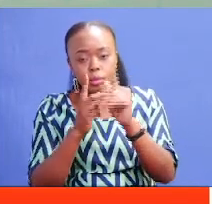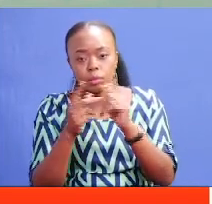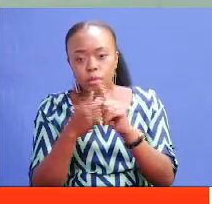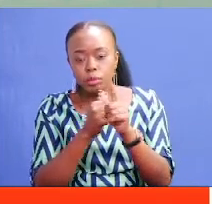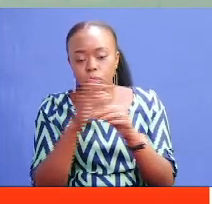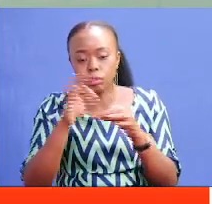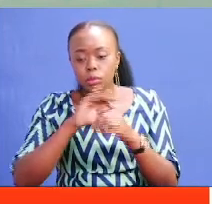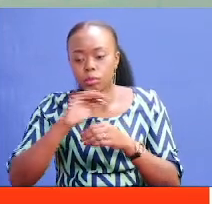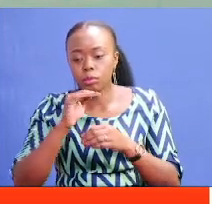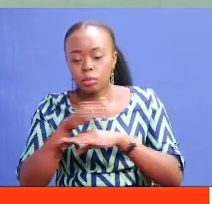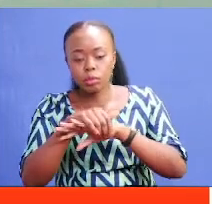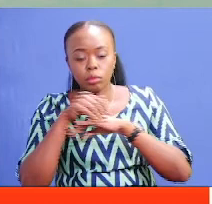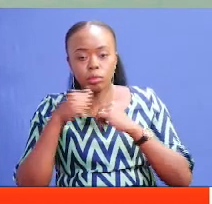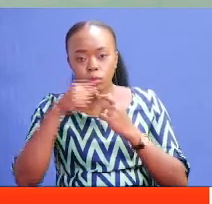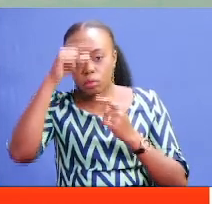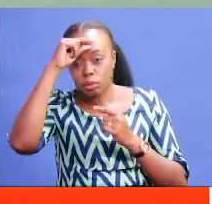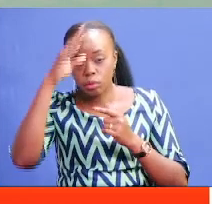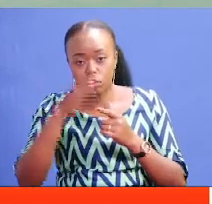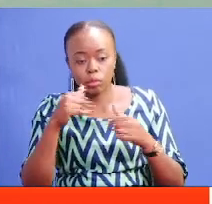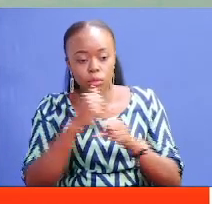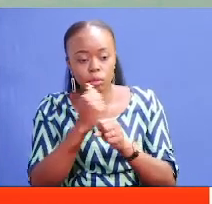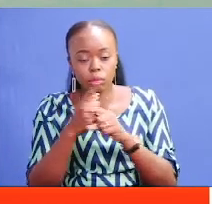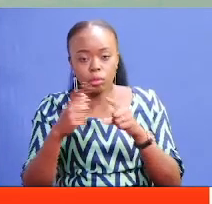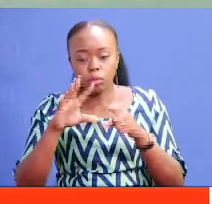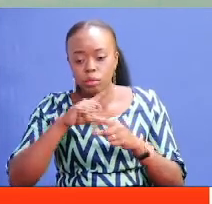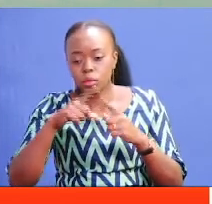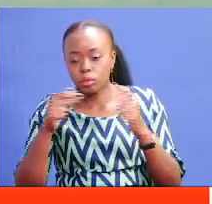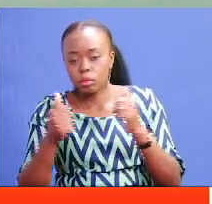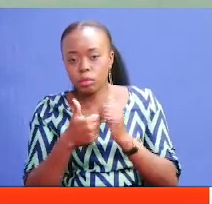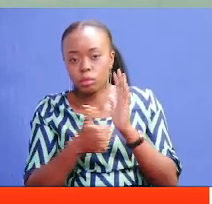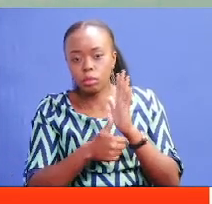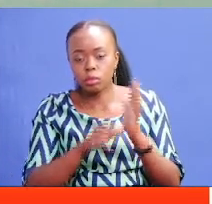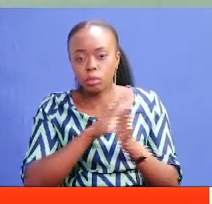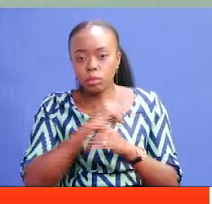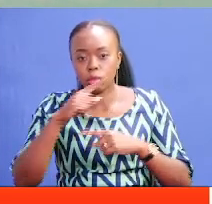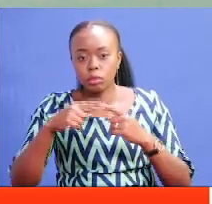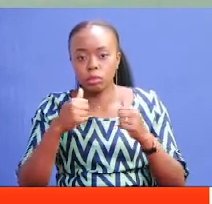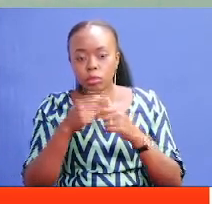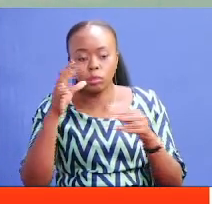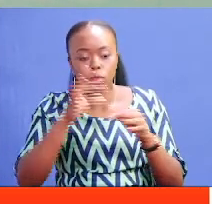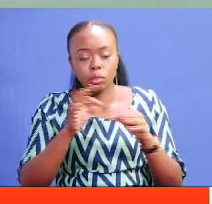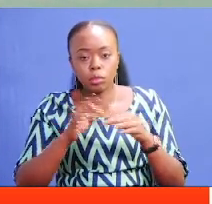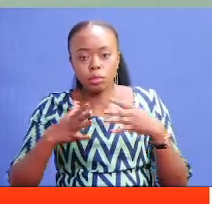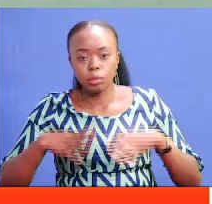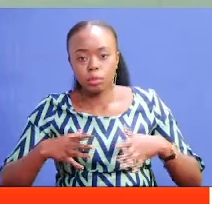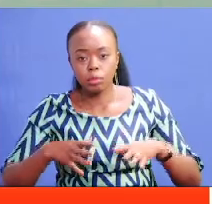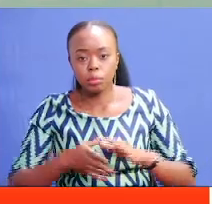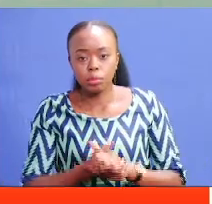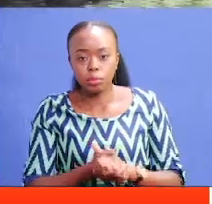the affected communities call on the government to act on the land issue and compensate the affected victims.